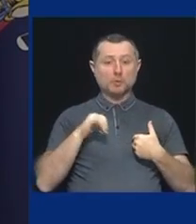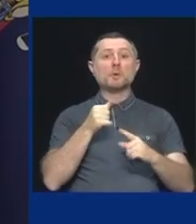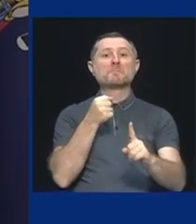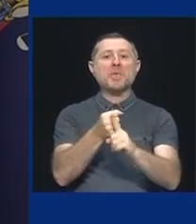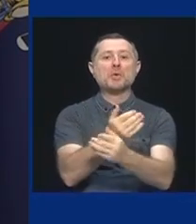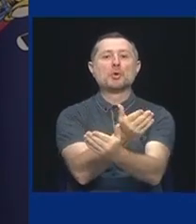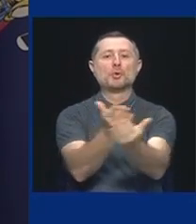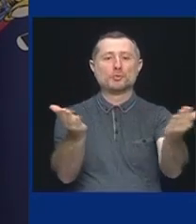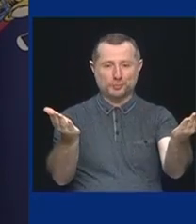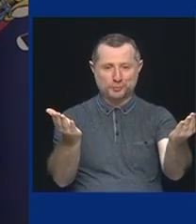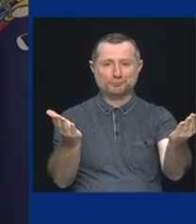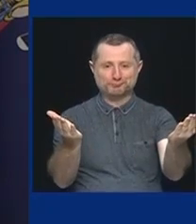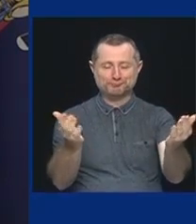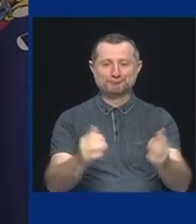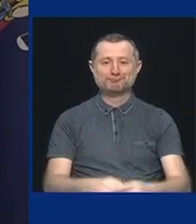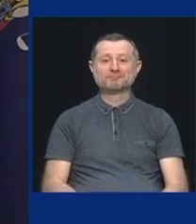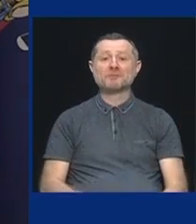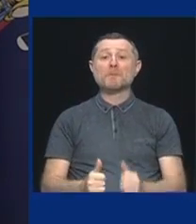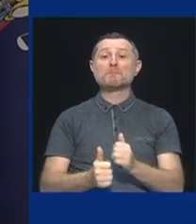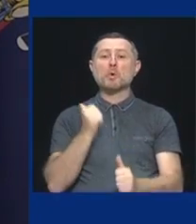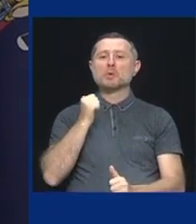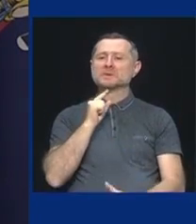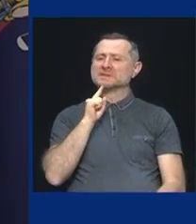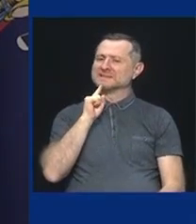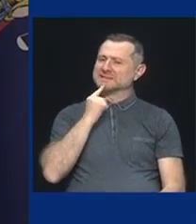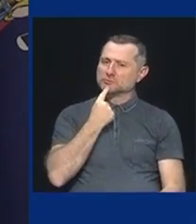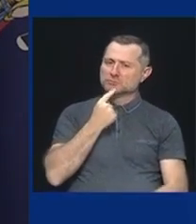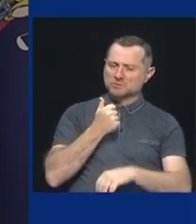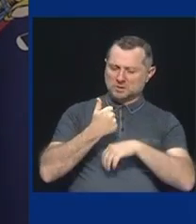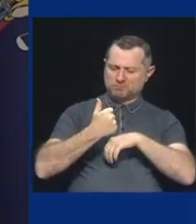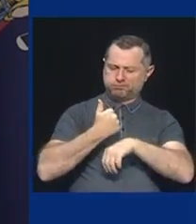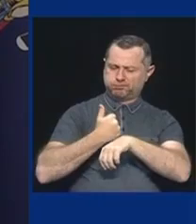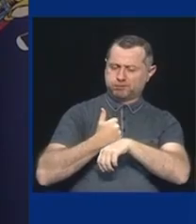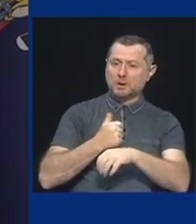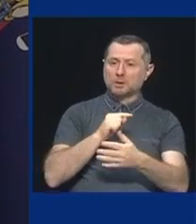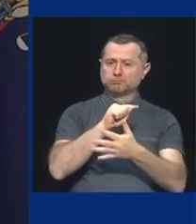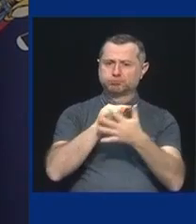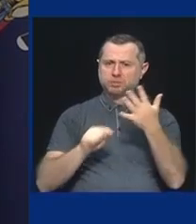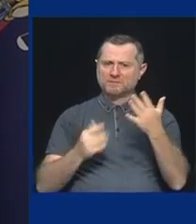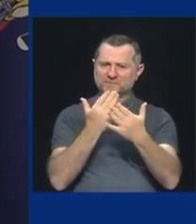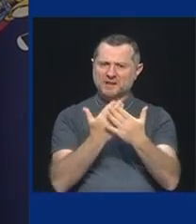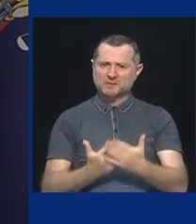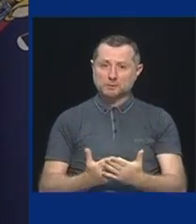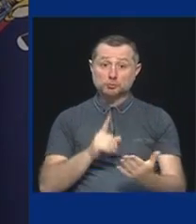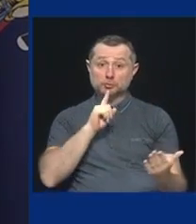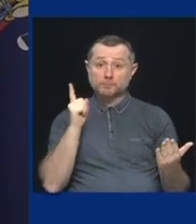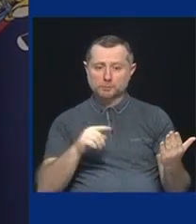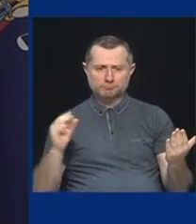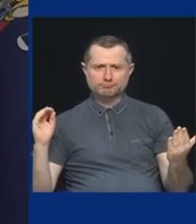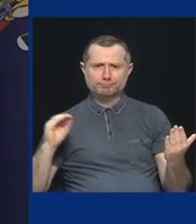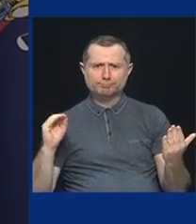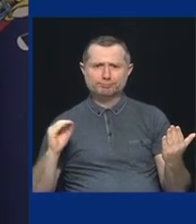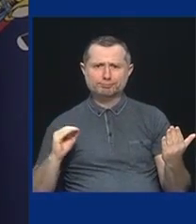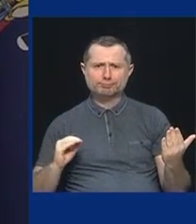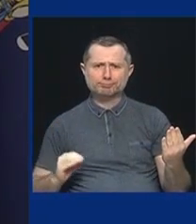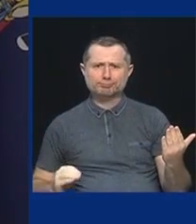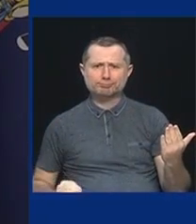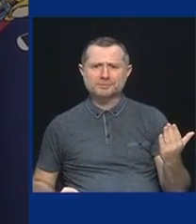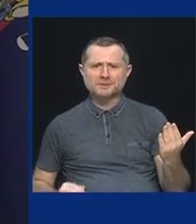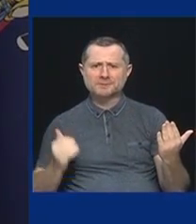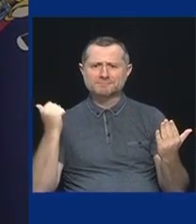made against me had no credible factual basis in the report. And there is a